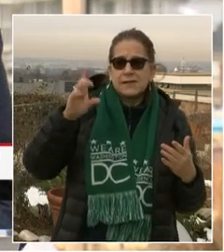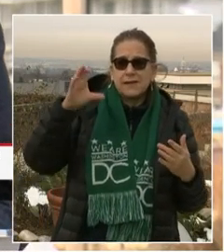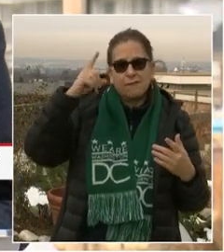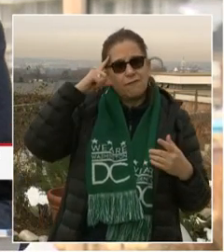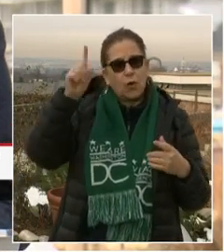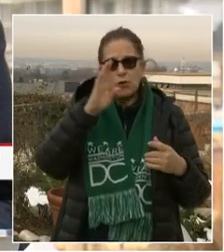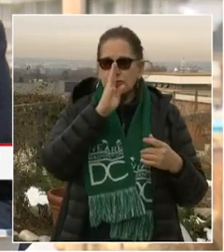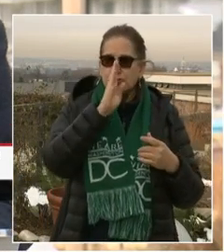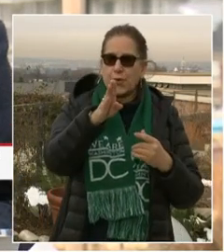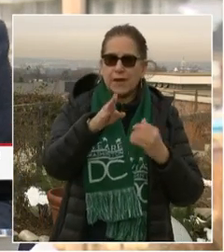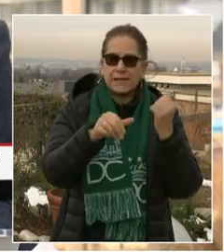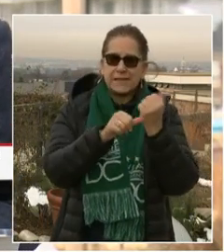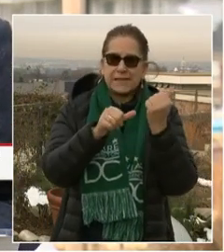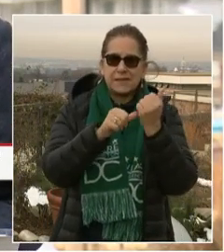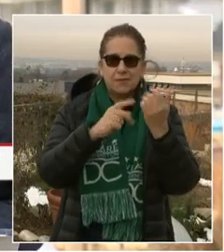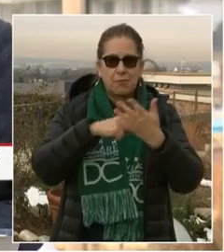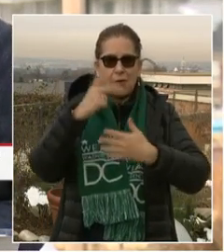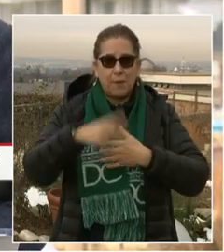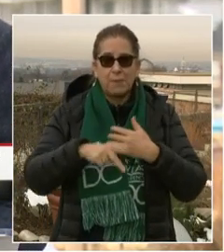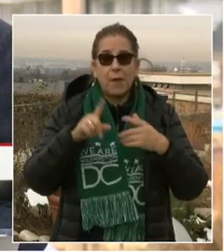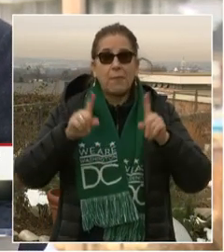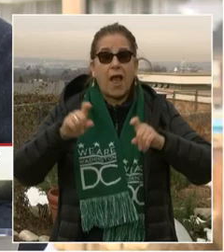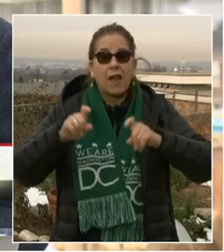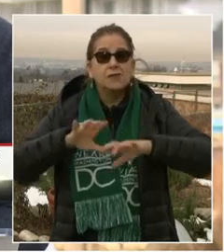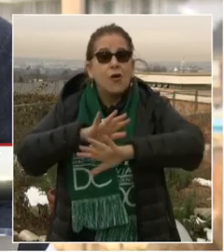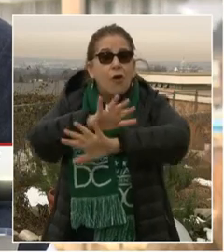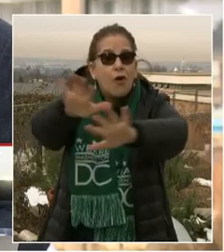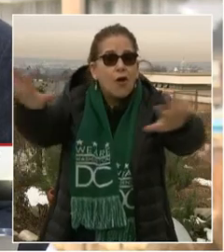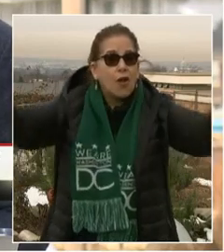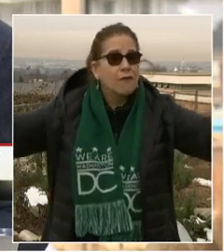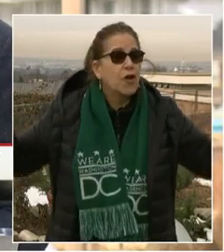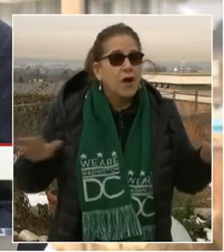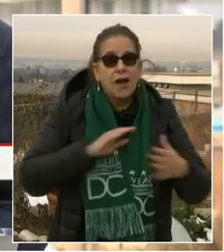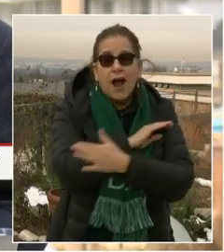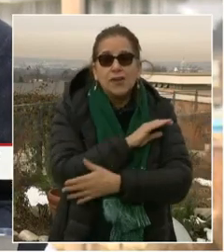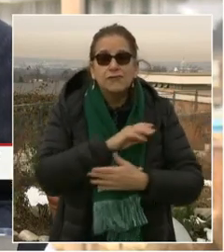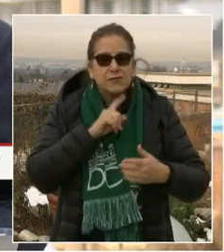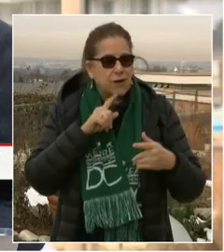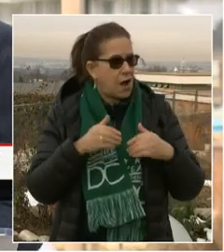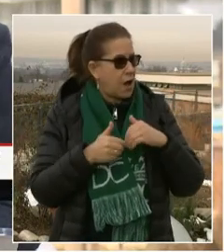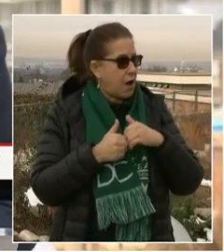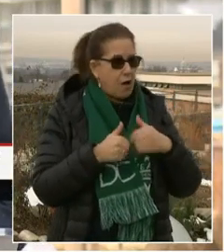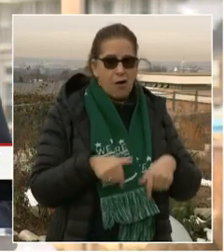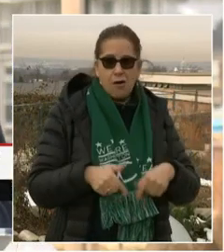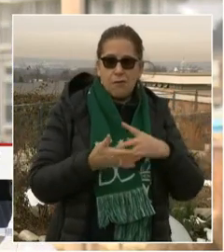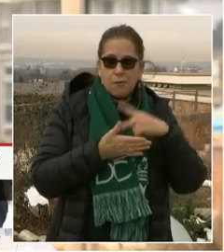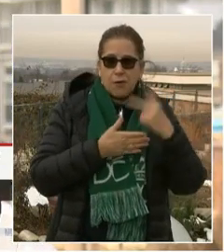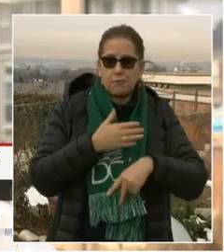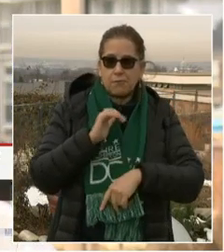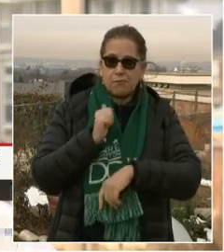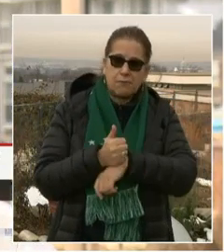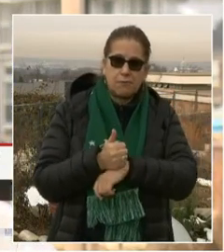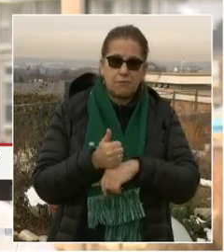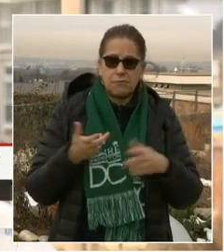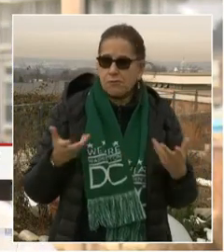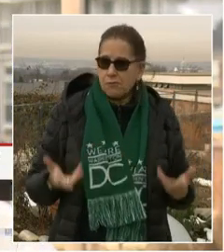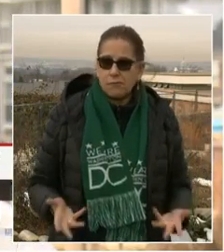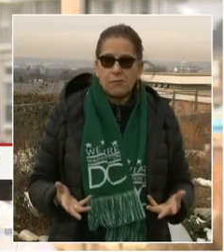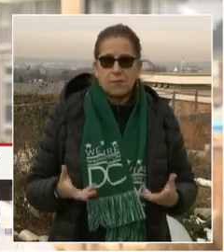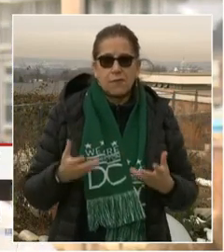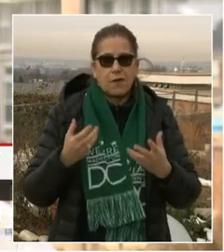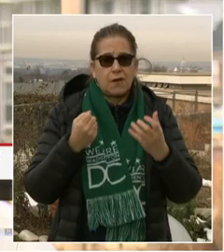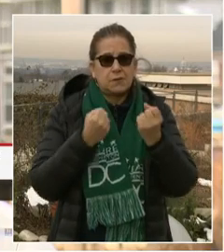how guaranteed income is a powerful tool to support racial and gender equity. Guaranteed income can help